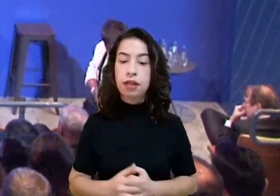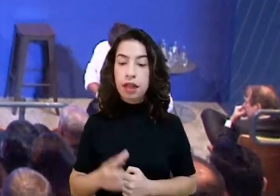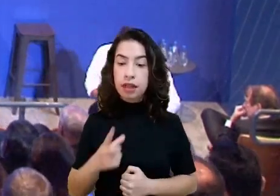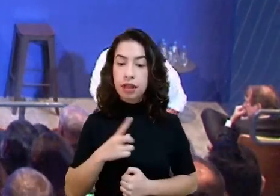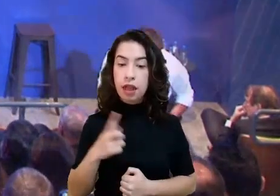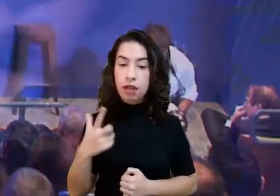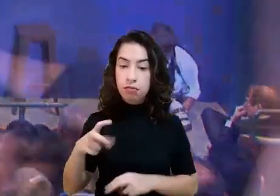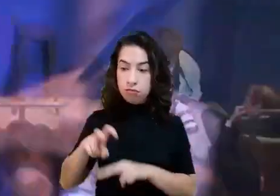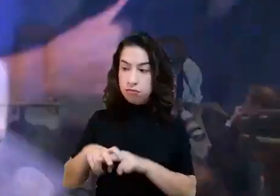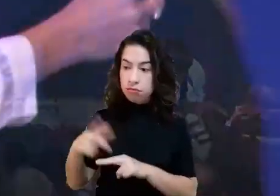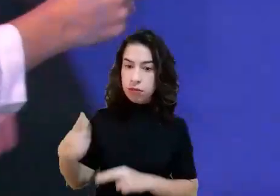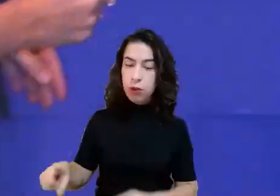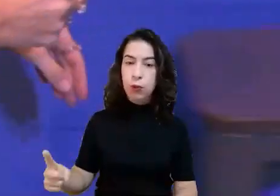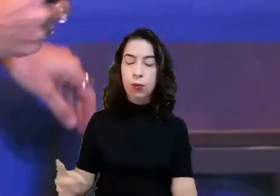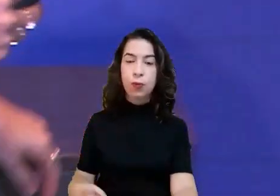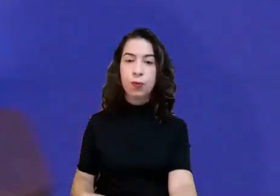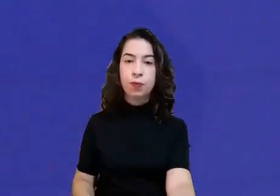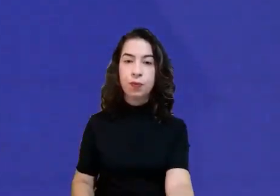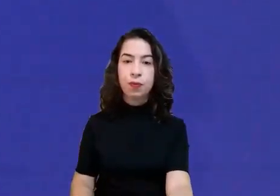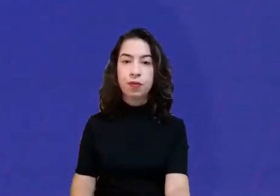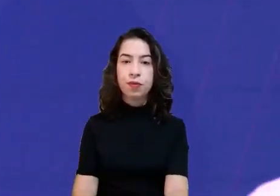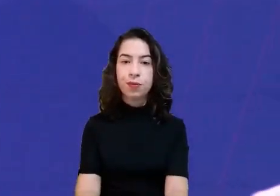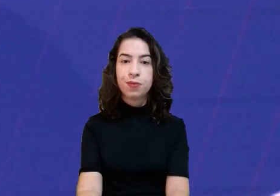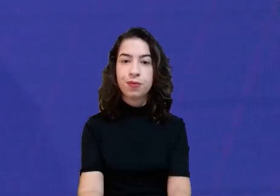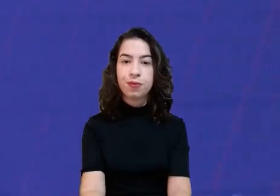for me here, right?